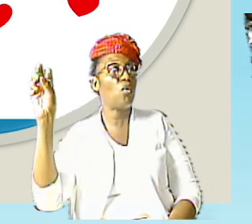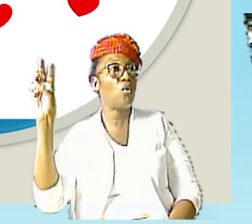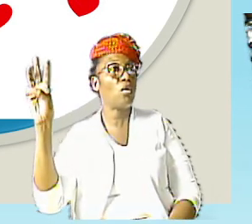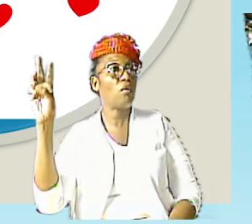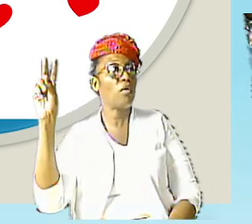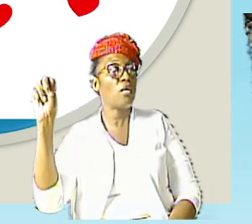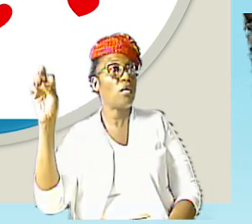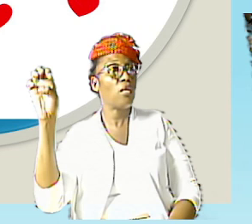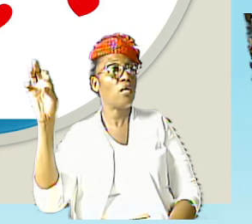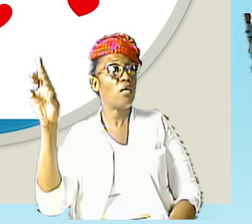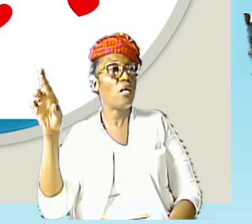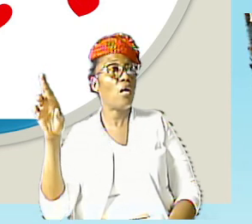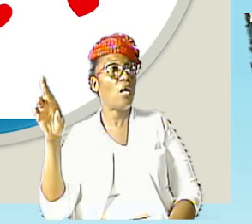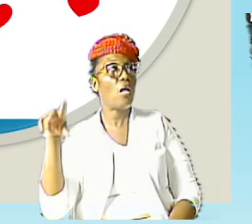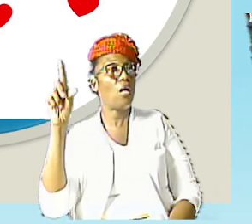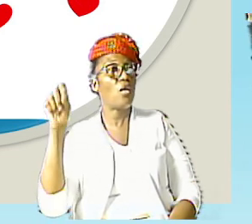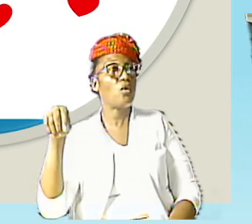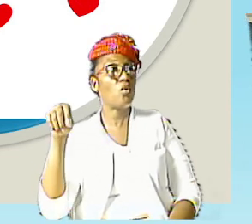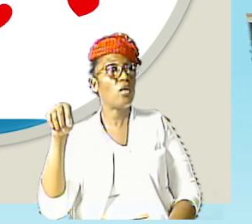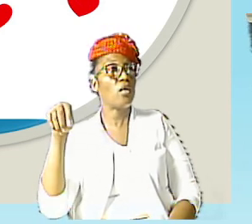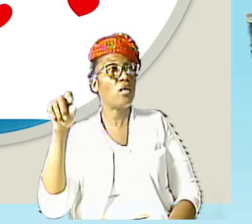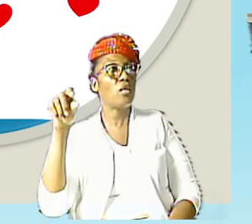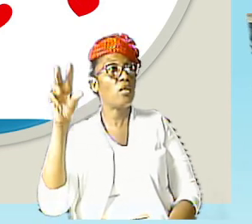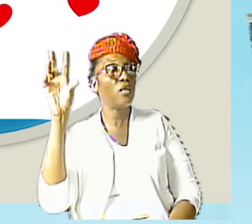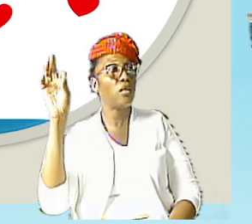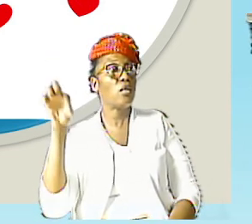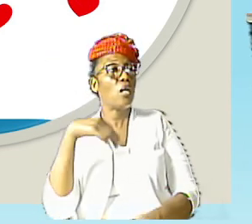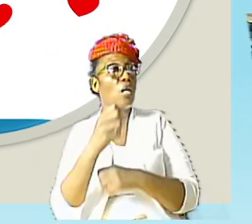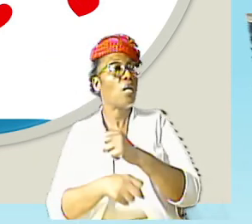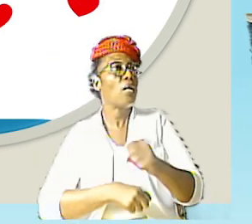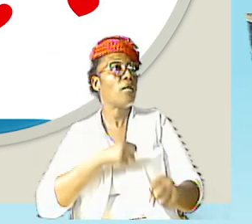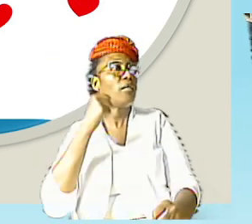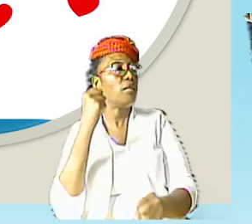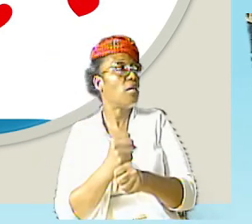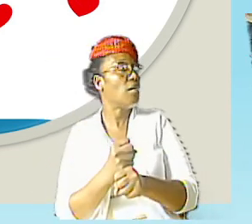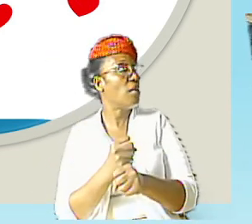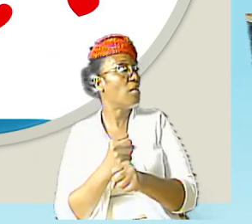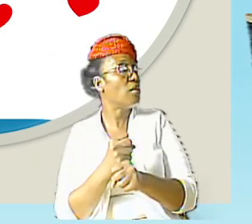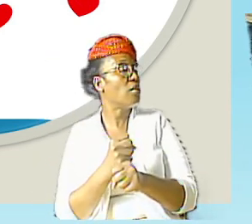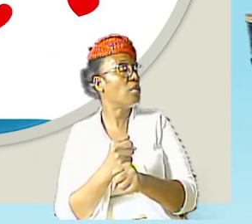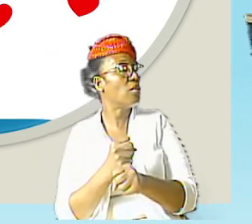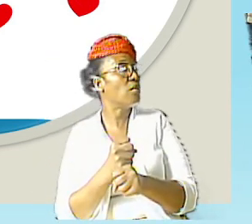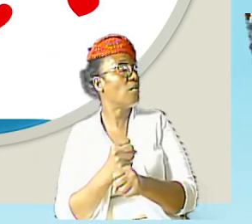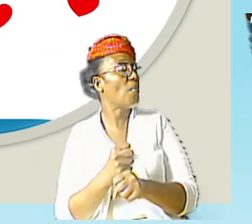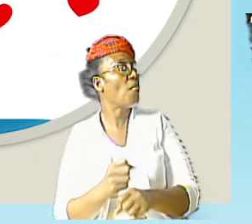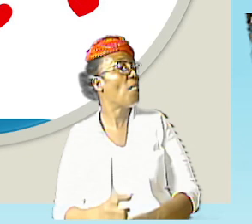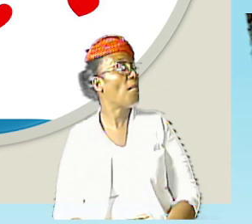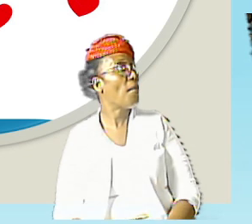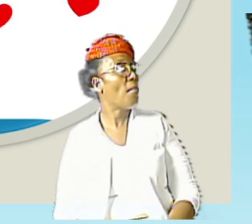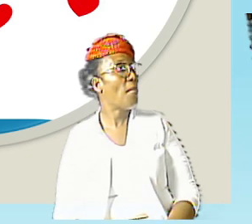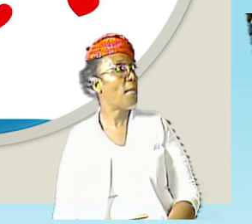1994, 29 years. Oh. Brother Dona, Sister Dona.